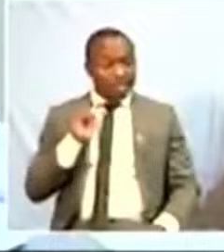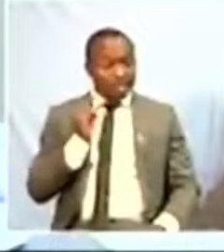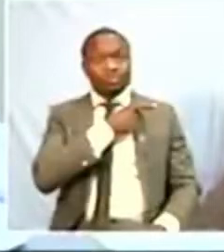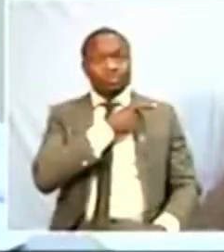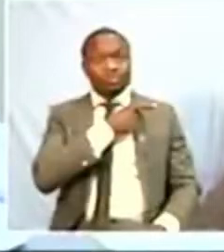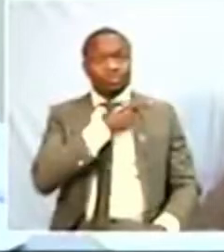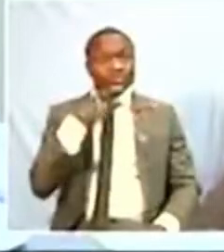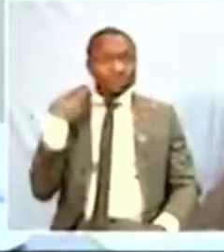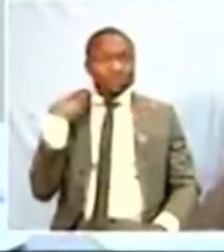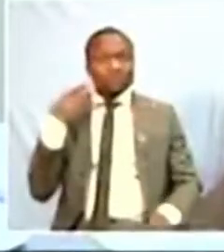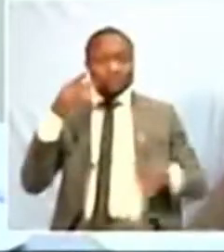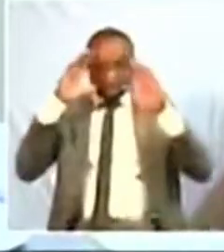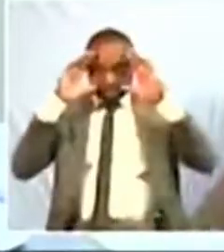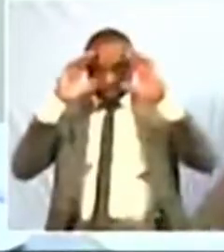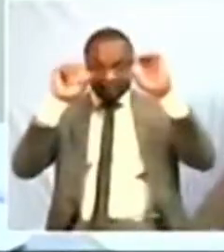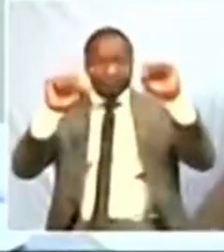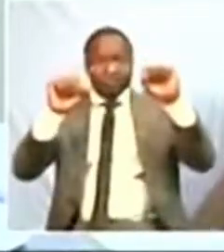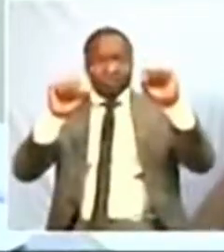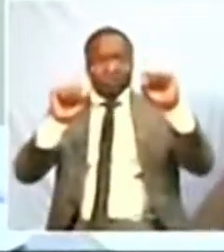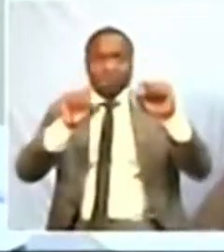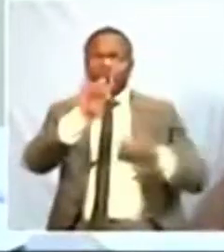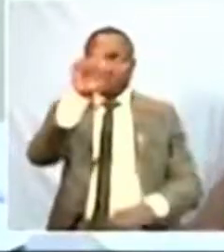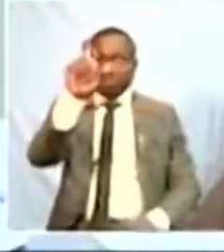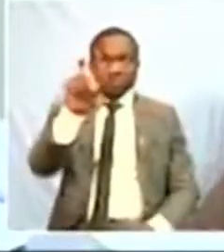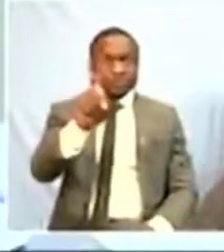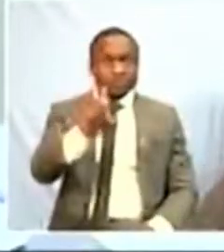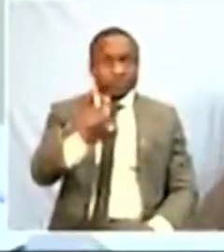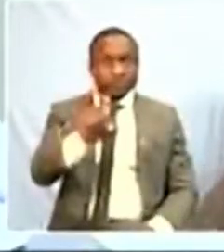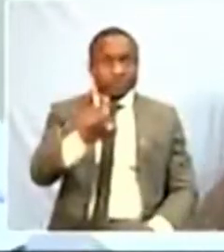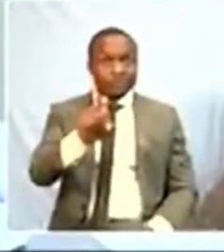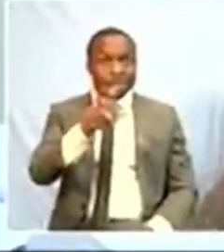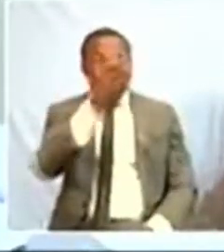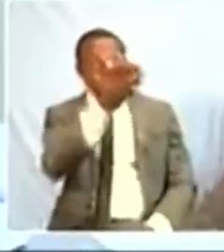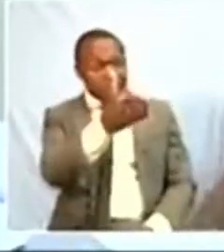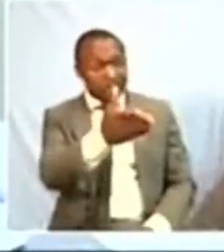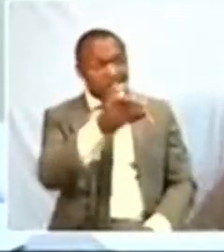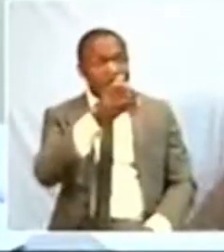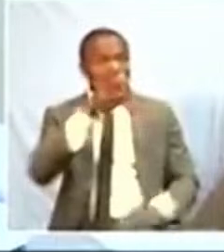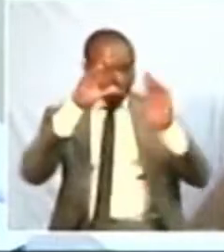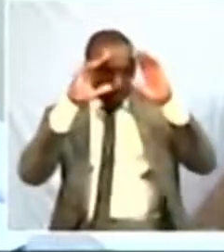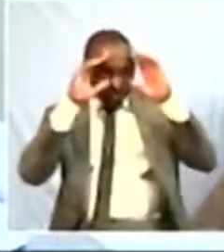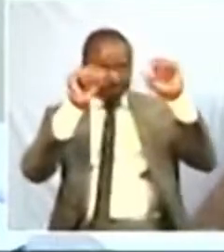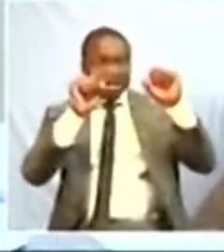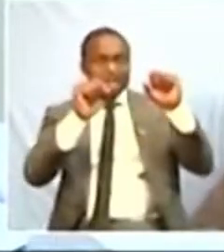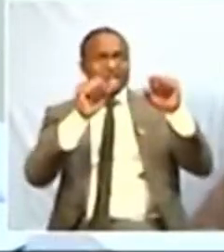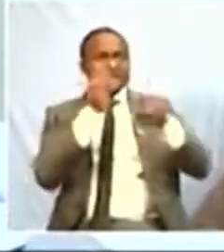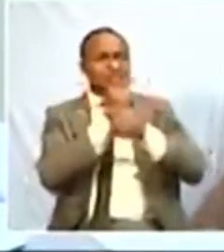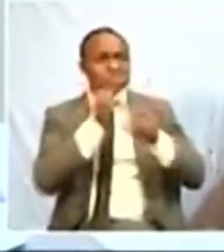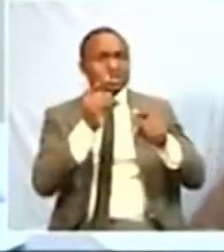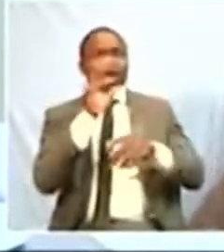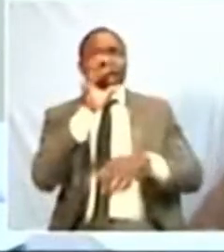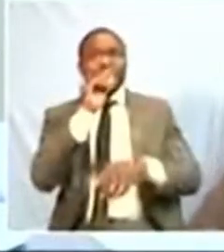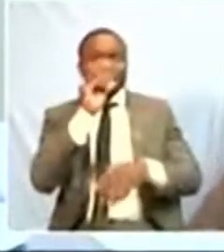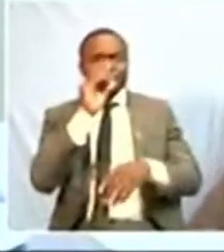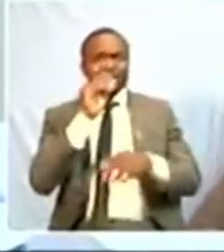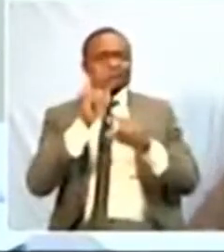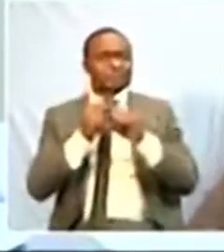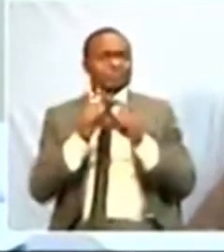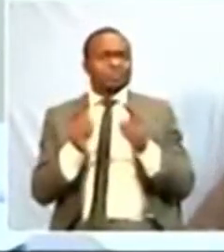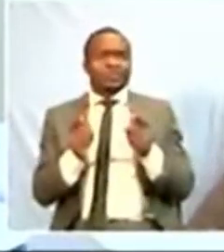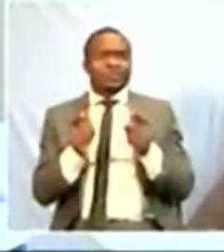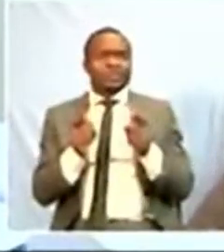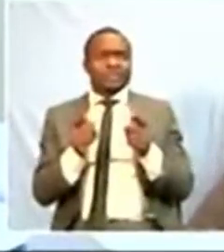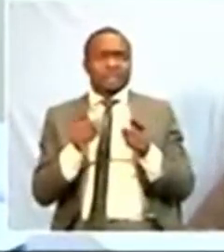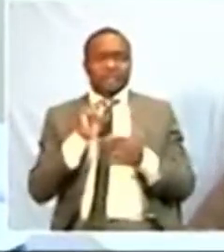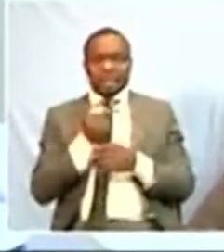member, it's the president who is questioned. This president is just talking when we are not getting these